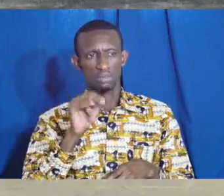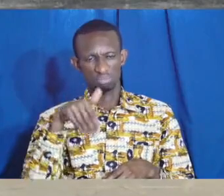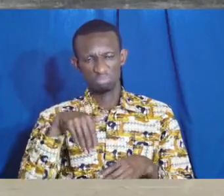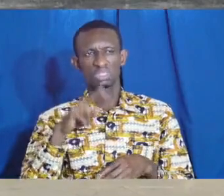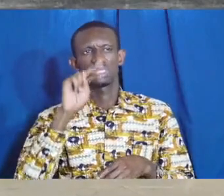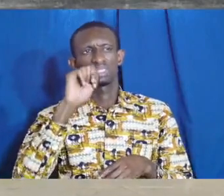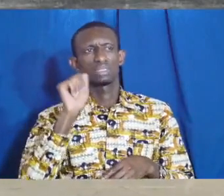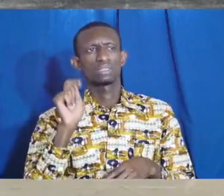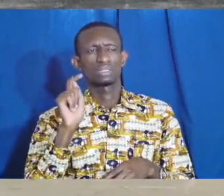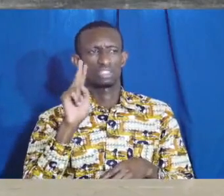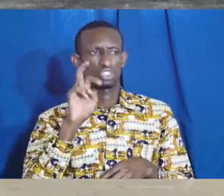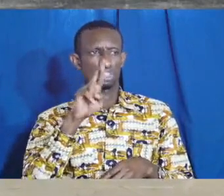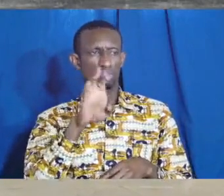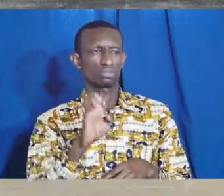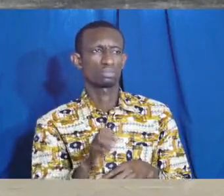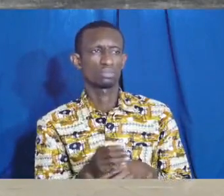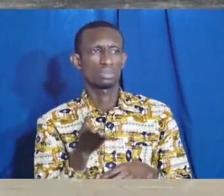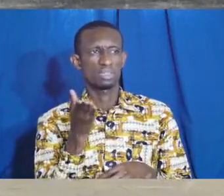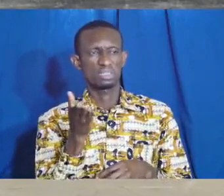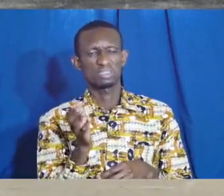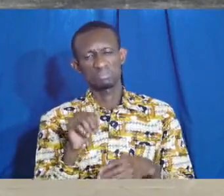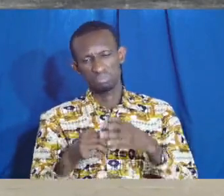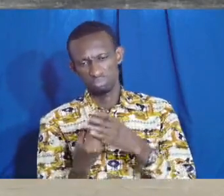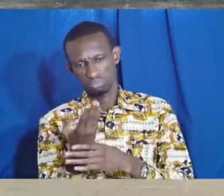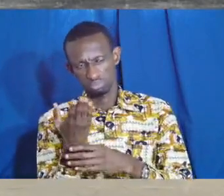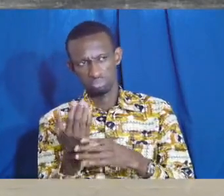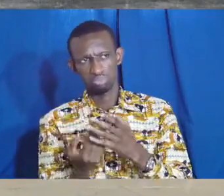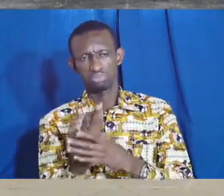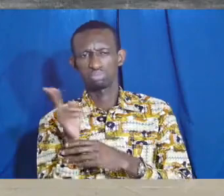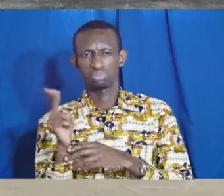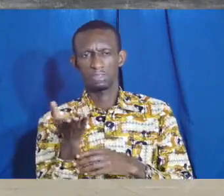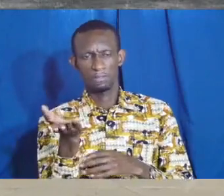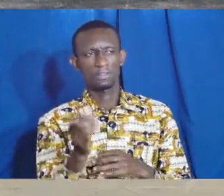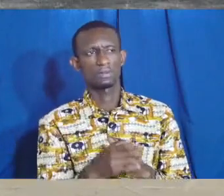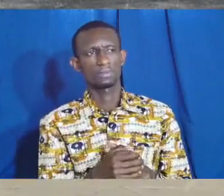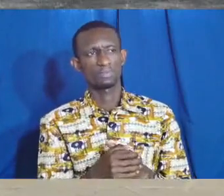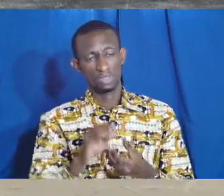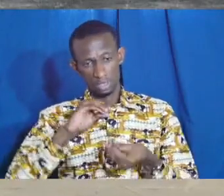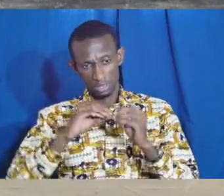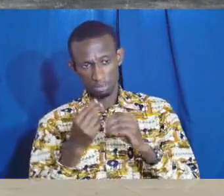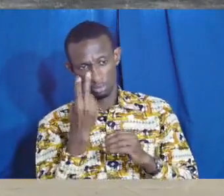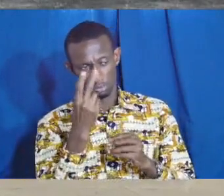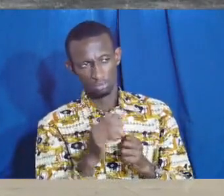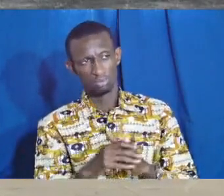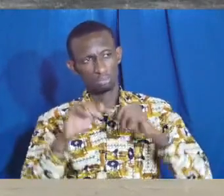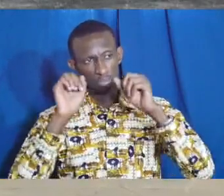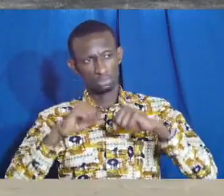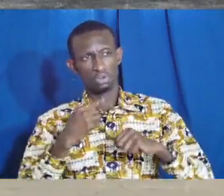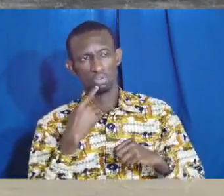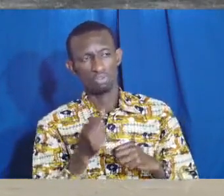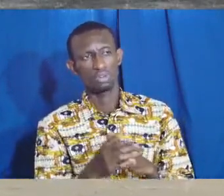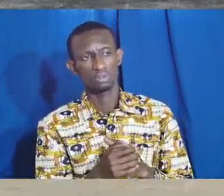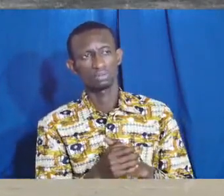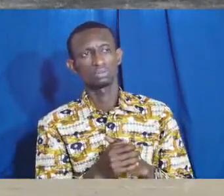And it means that the enzymes are made up of proteins. Number two, we can say enzymes